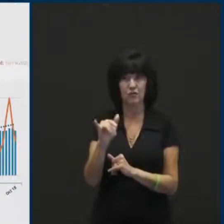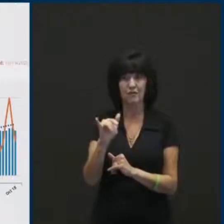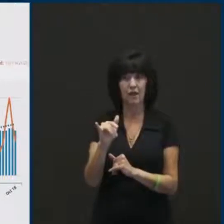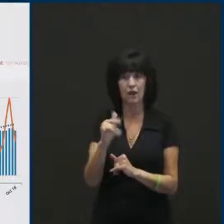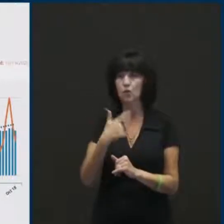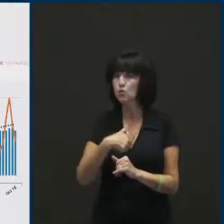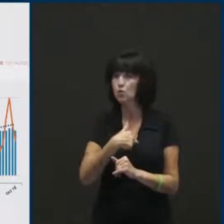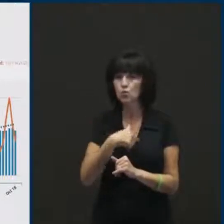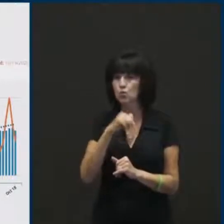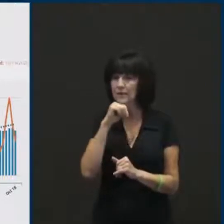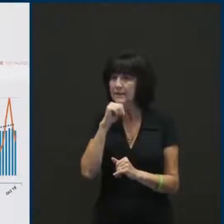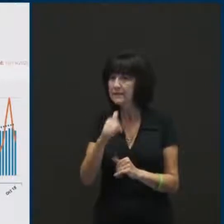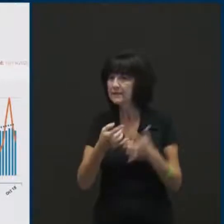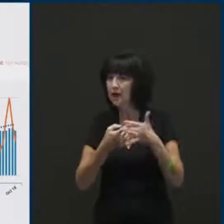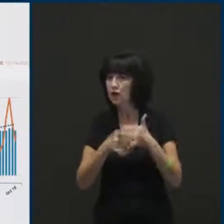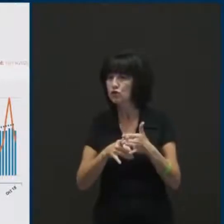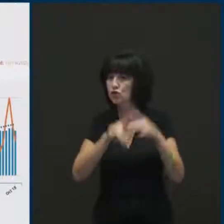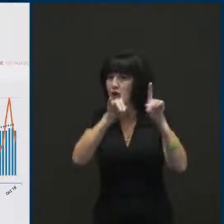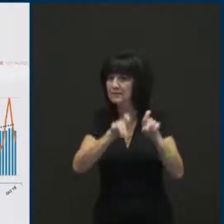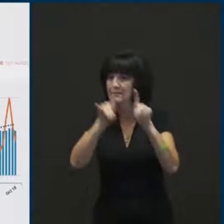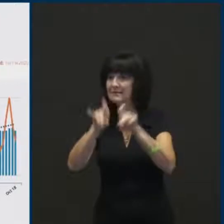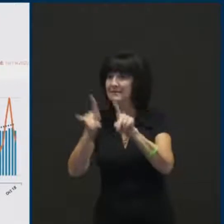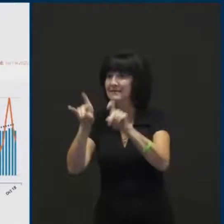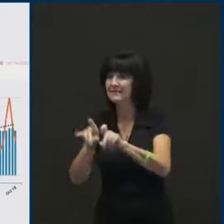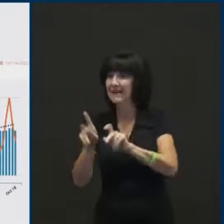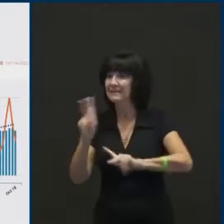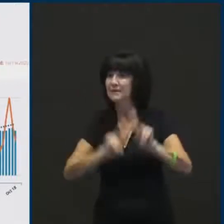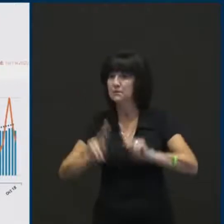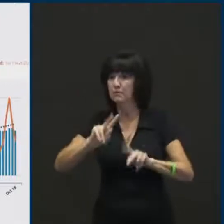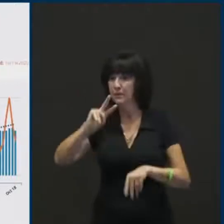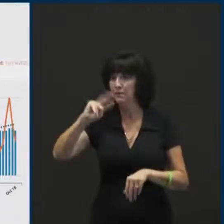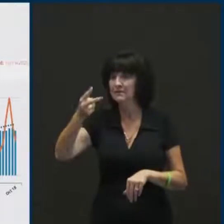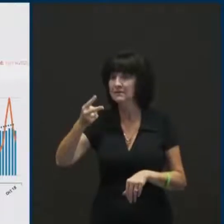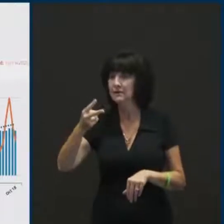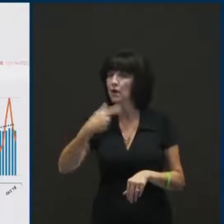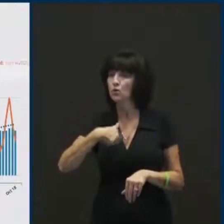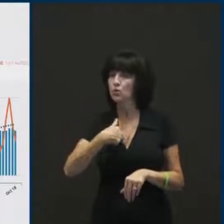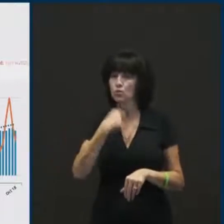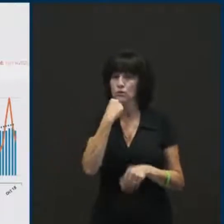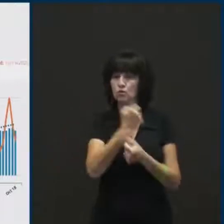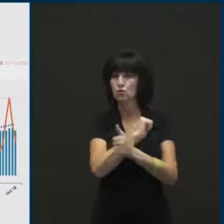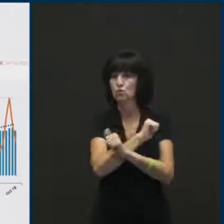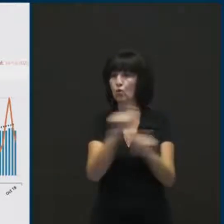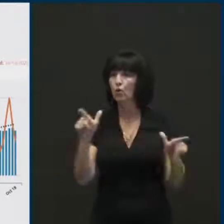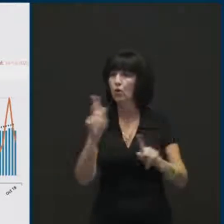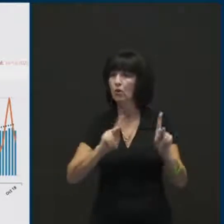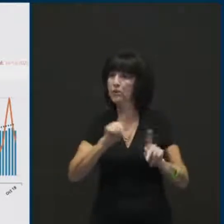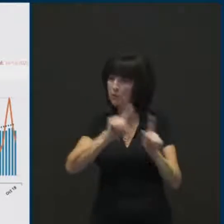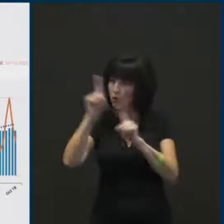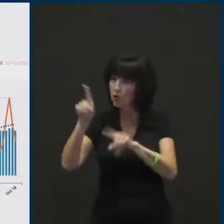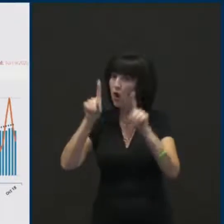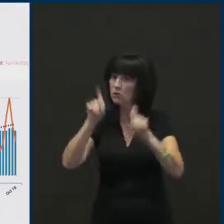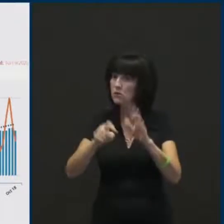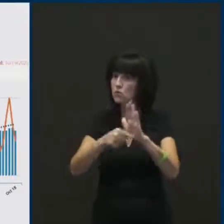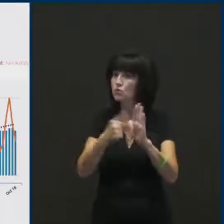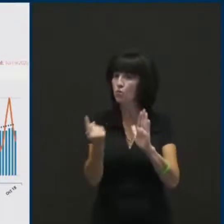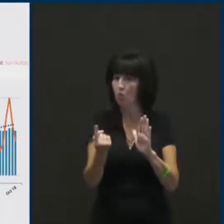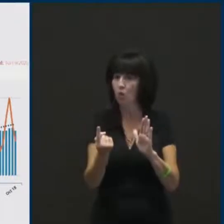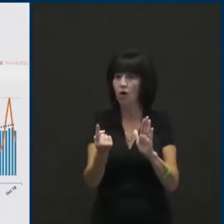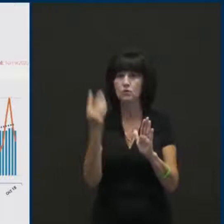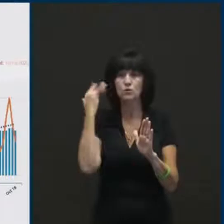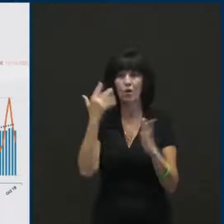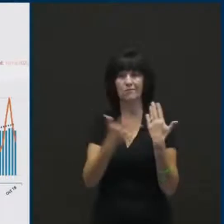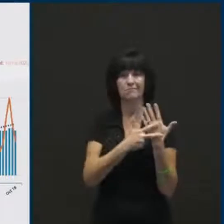second time quite yet. That would come later, and so that was another factor in having a low percent positive. And then